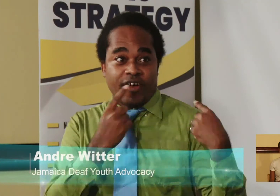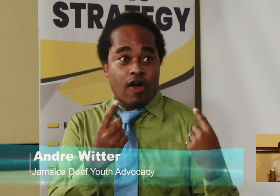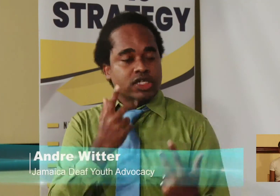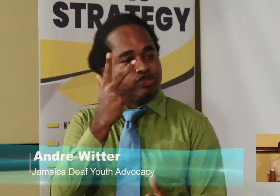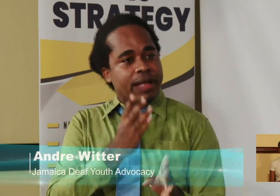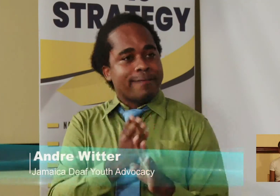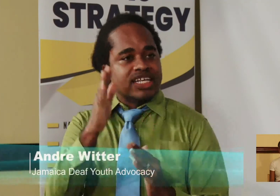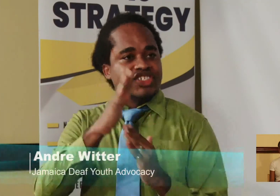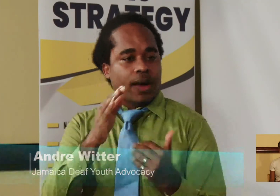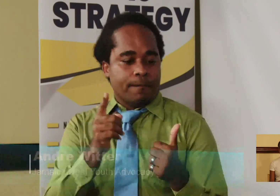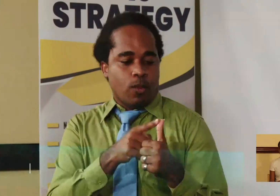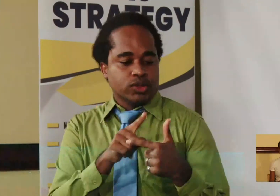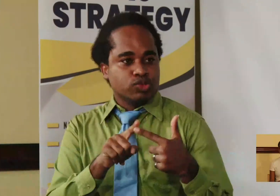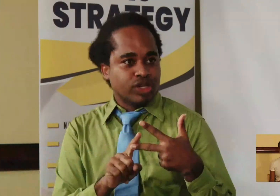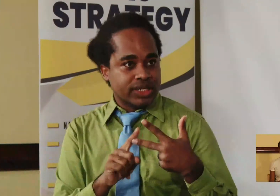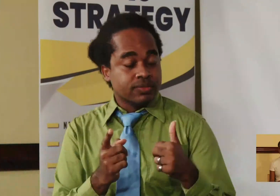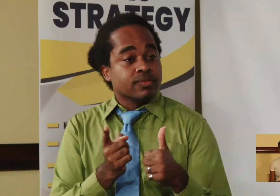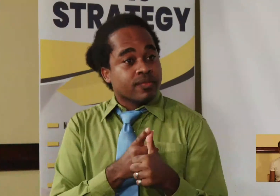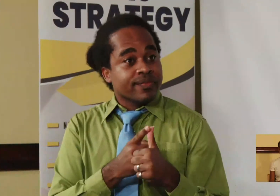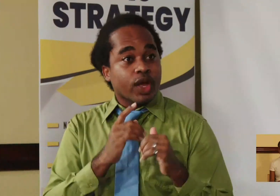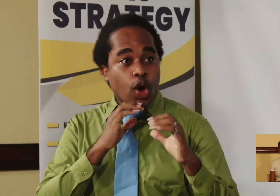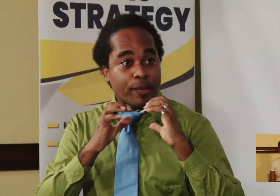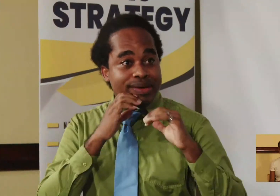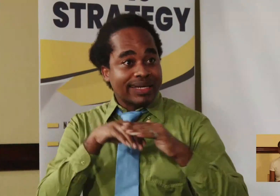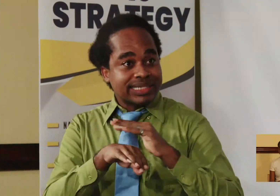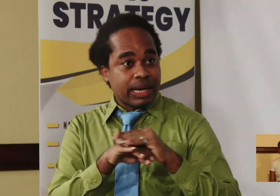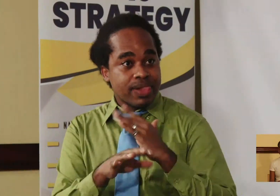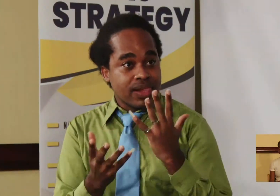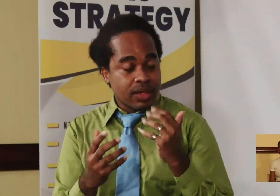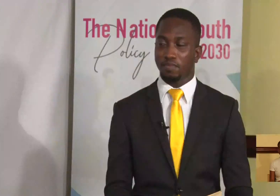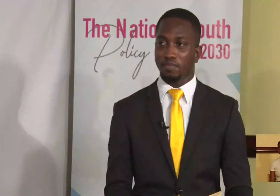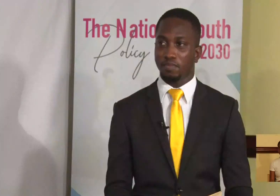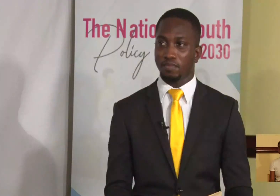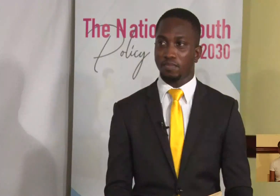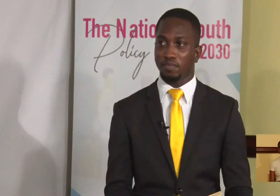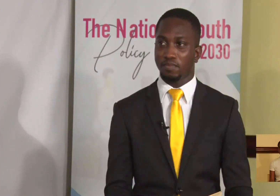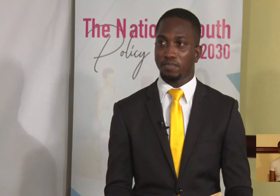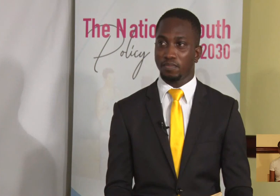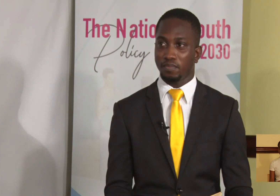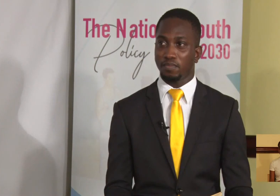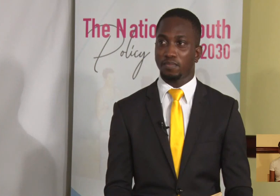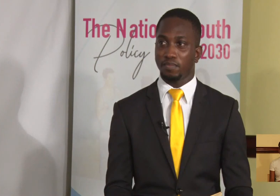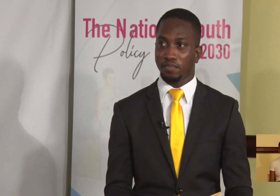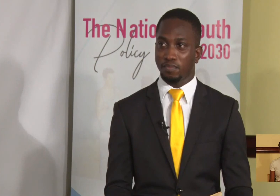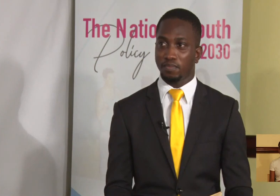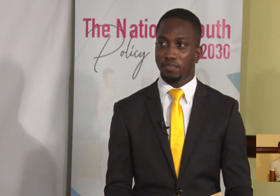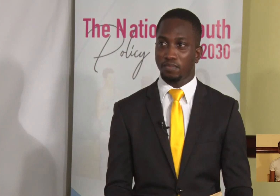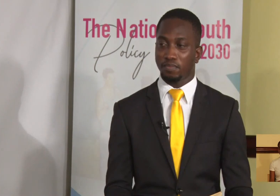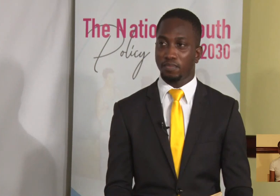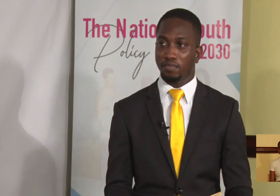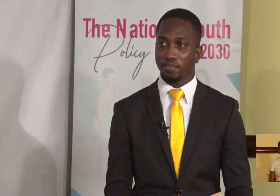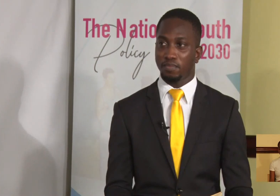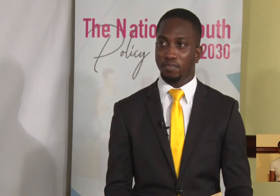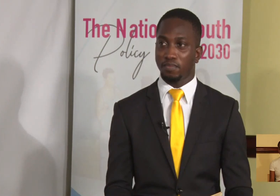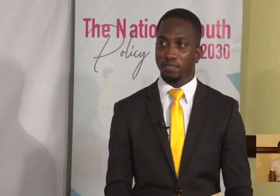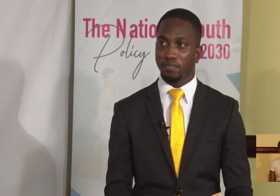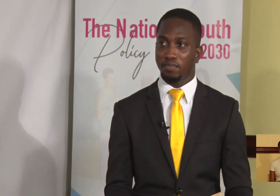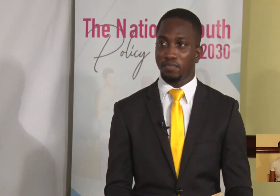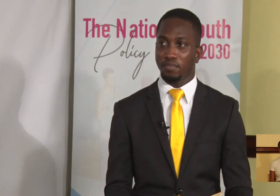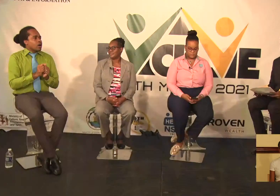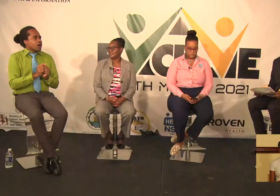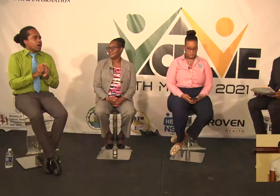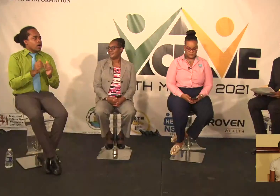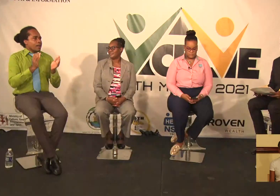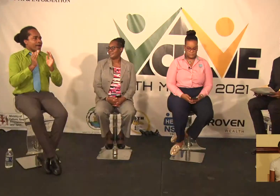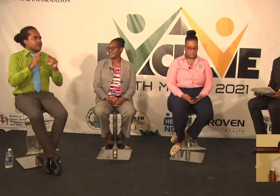In the community, we are doing 3 levels: education level, communication levels,